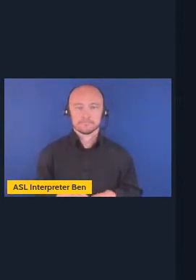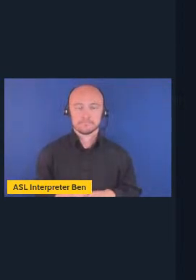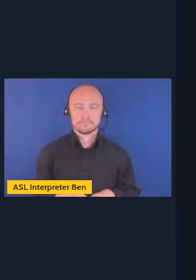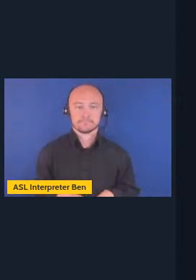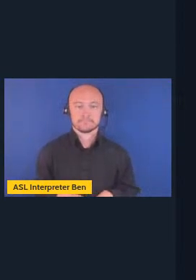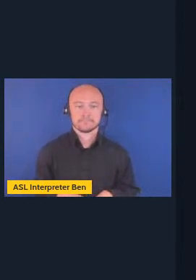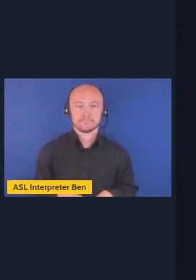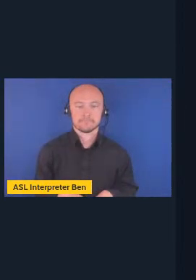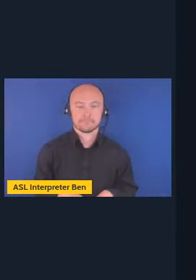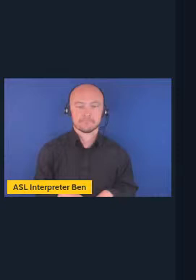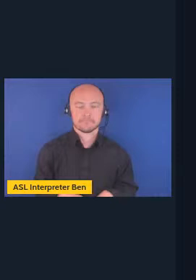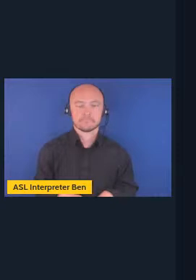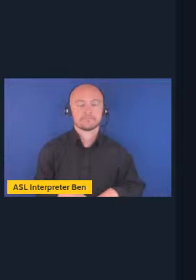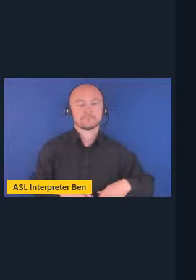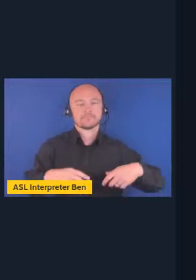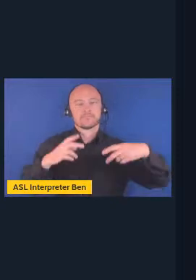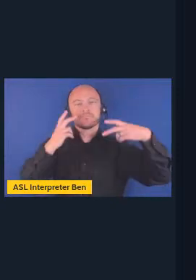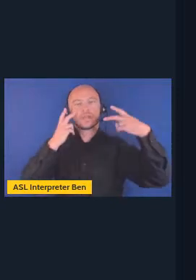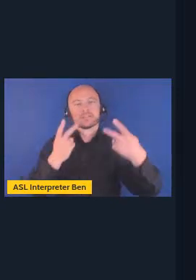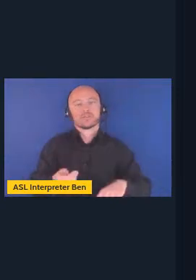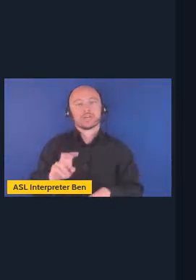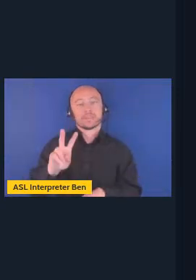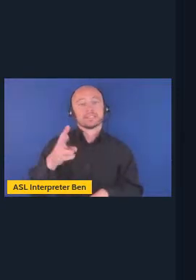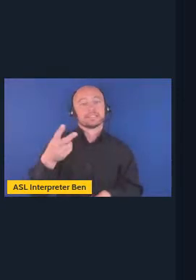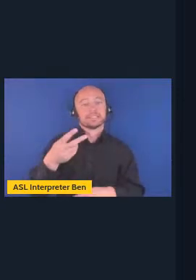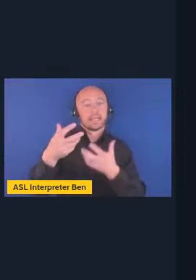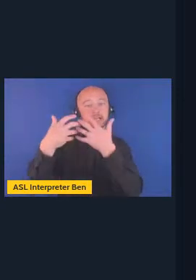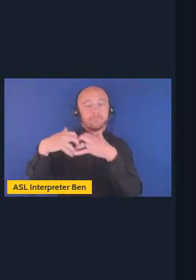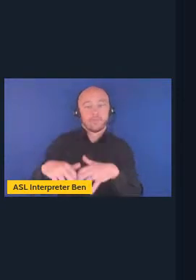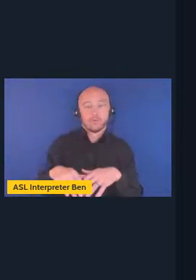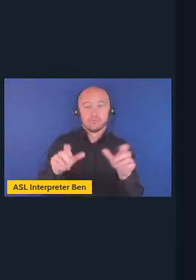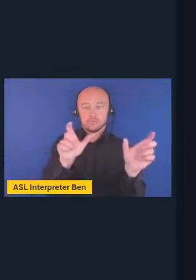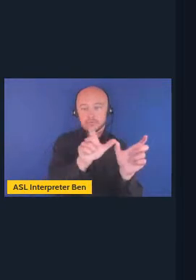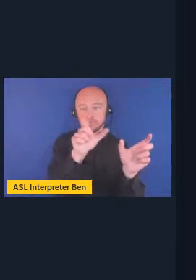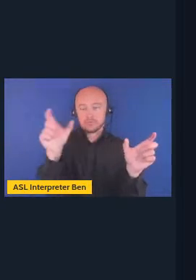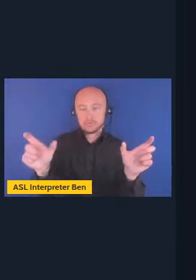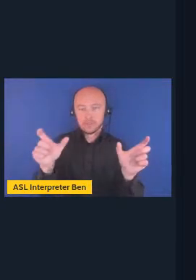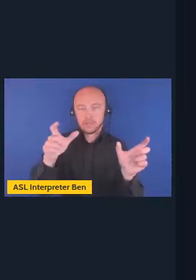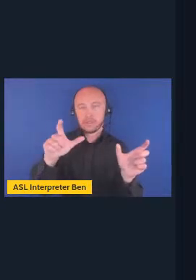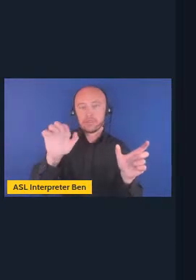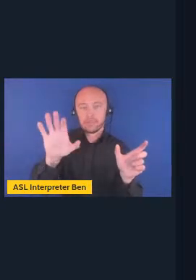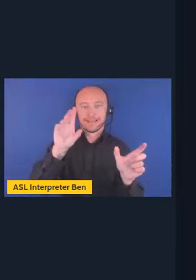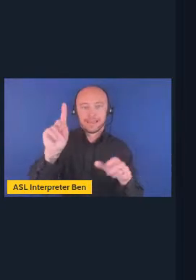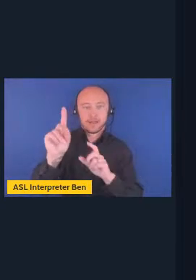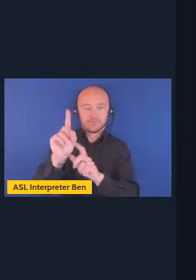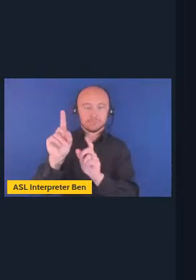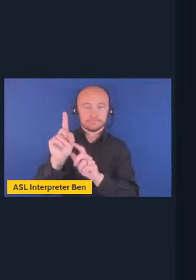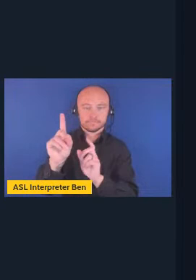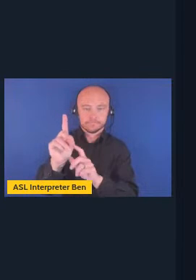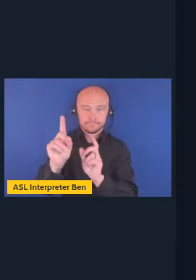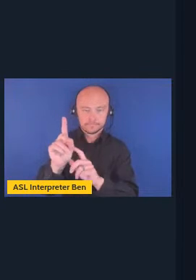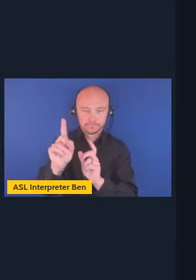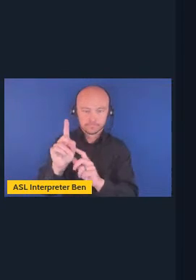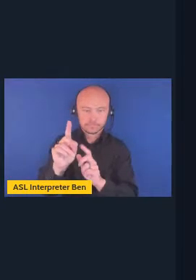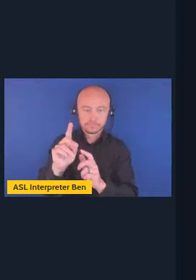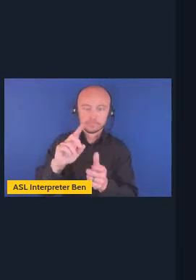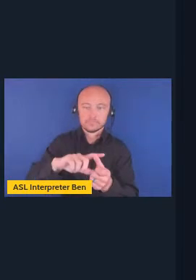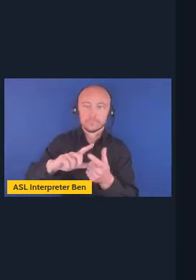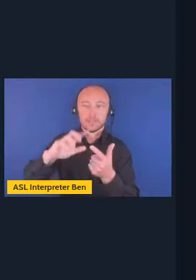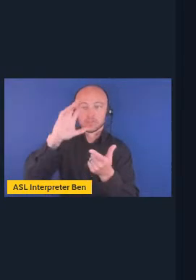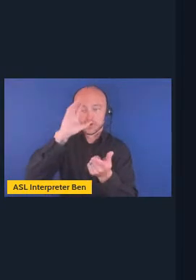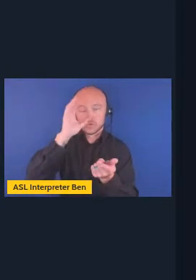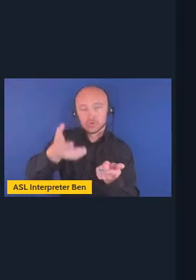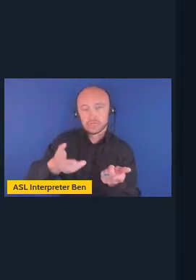Let us talk about the second workflow, which will actually have the CloudFormation stack. It will create a